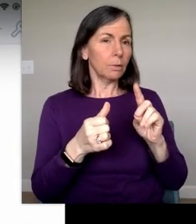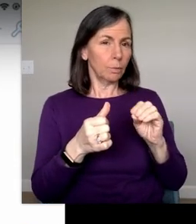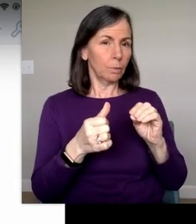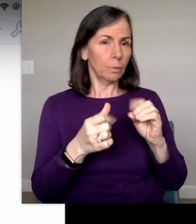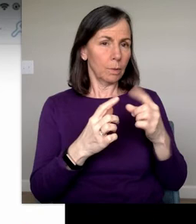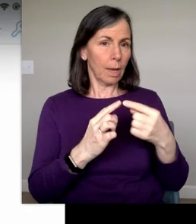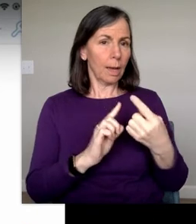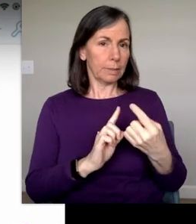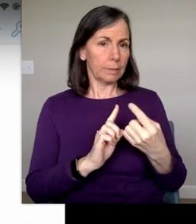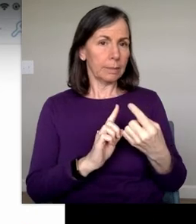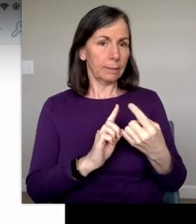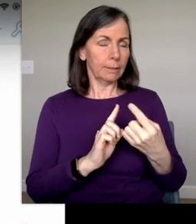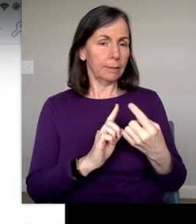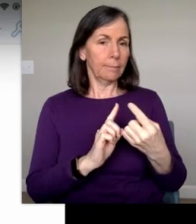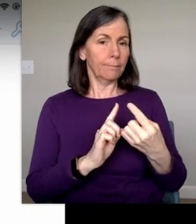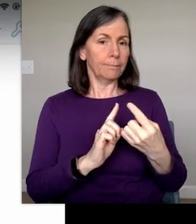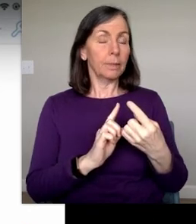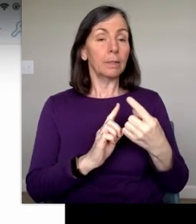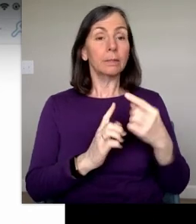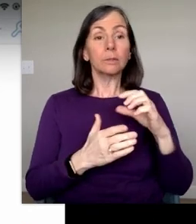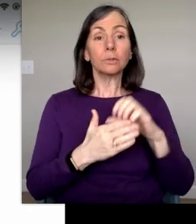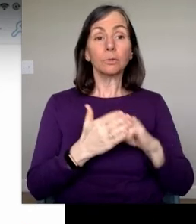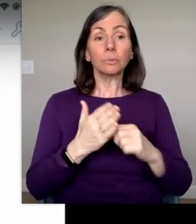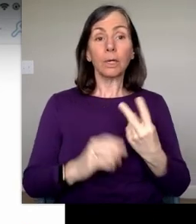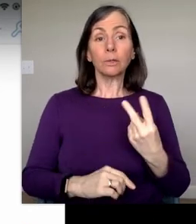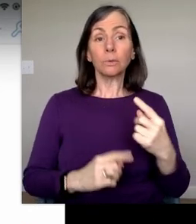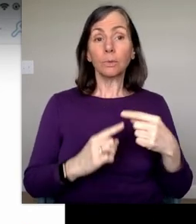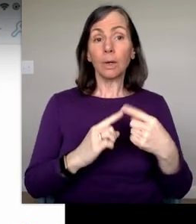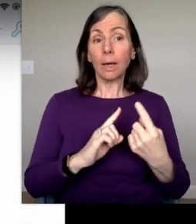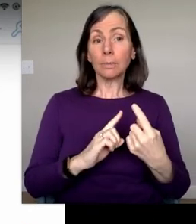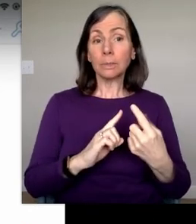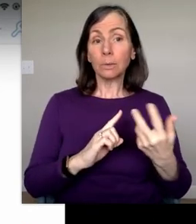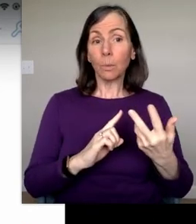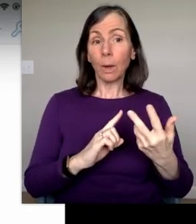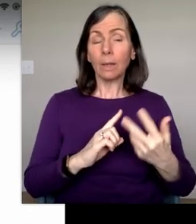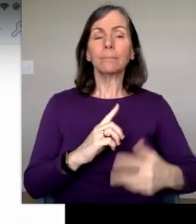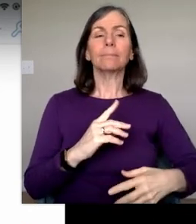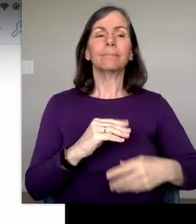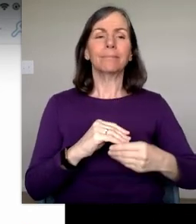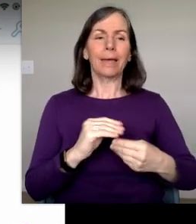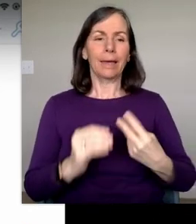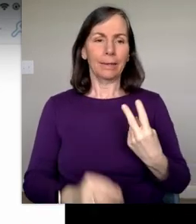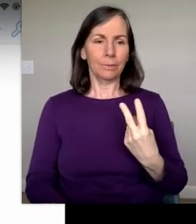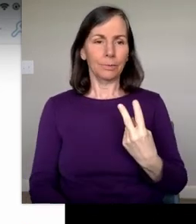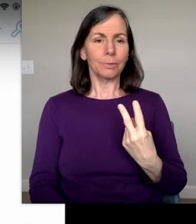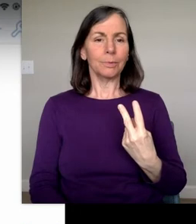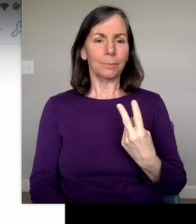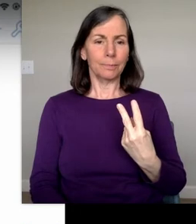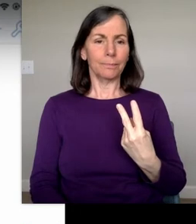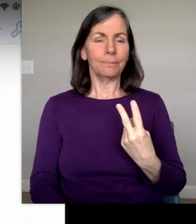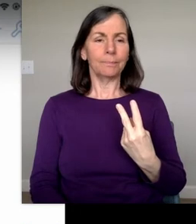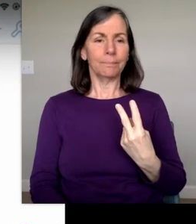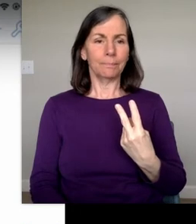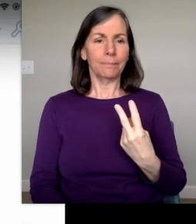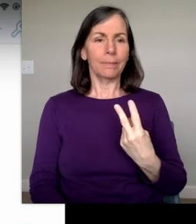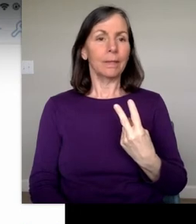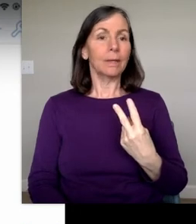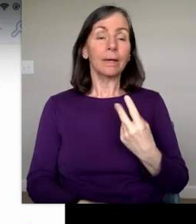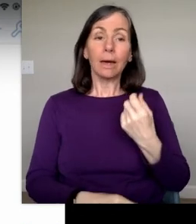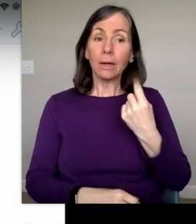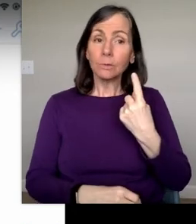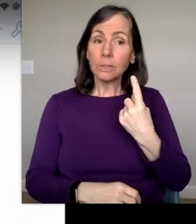The opposite of subtracting 2 is plus 2 on both sides.